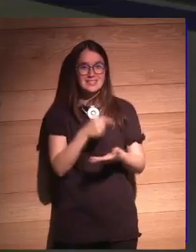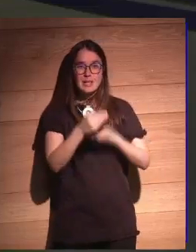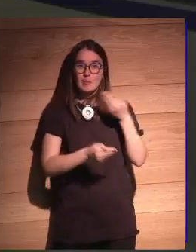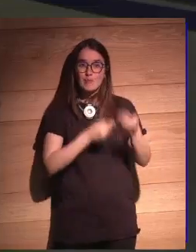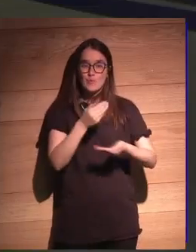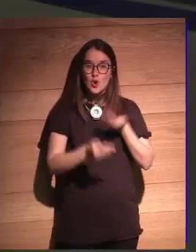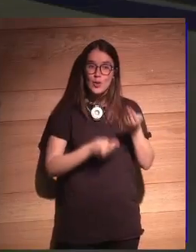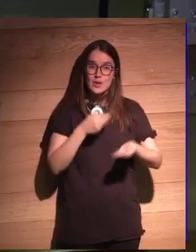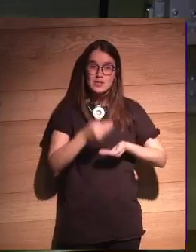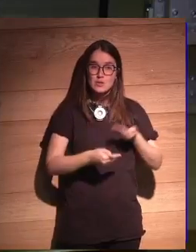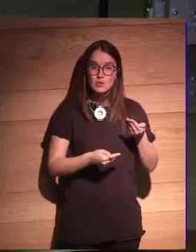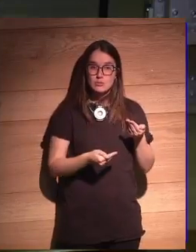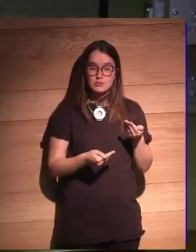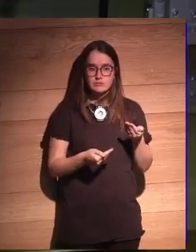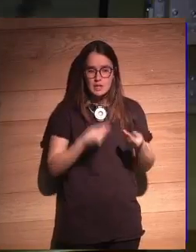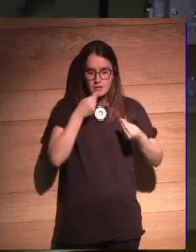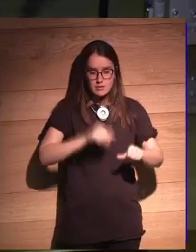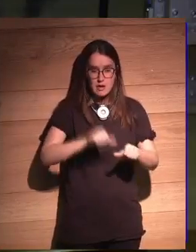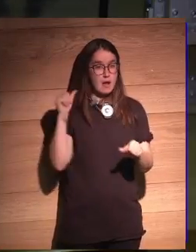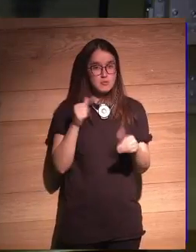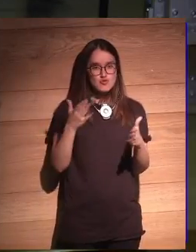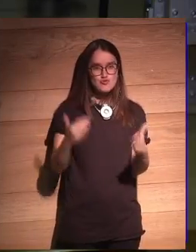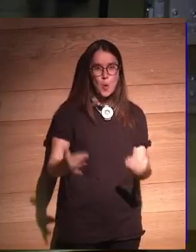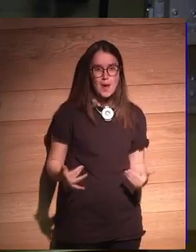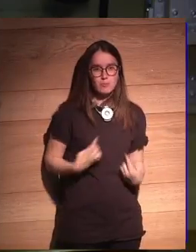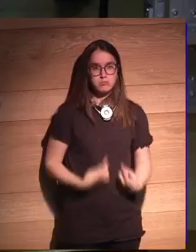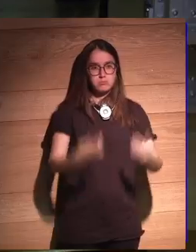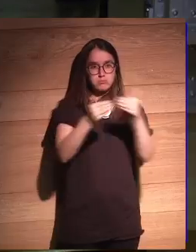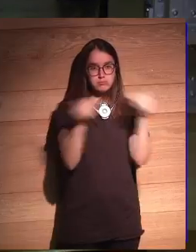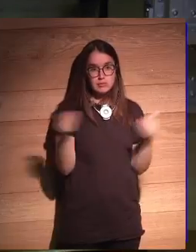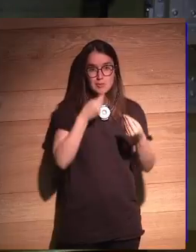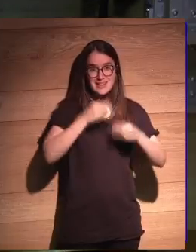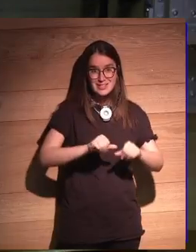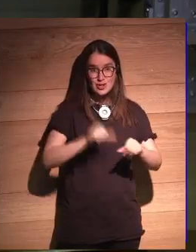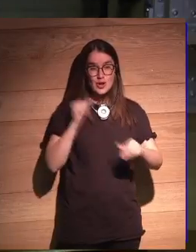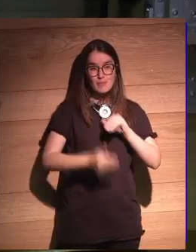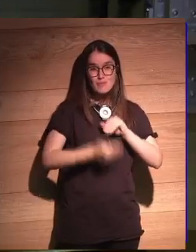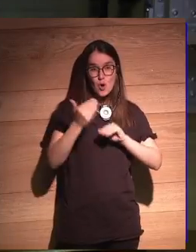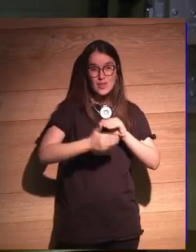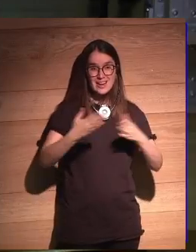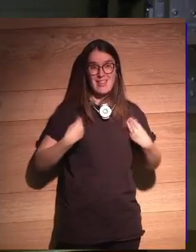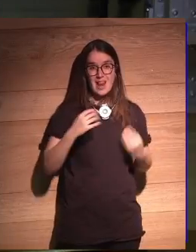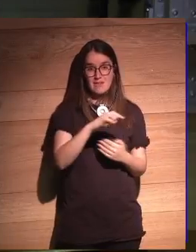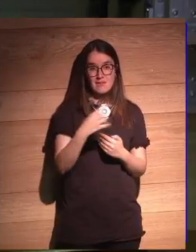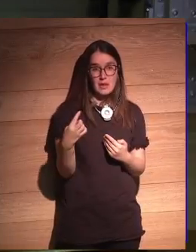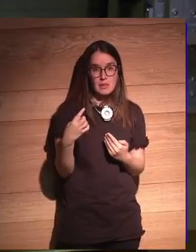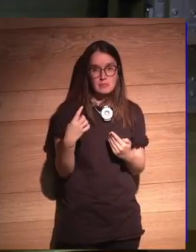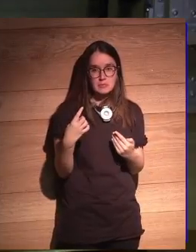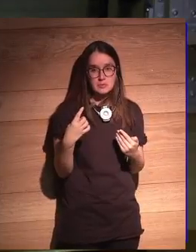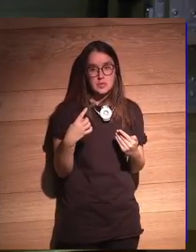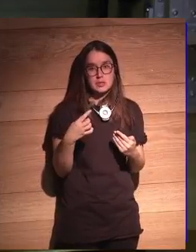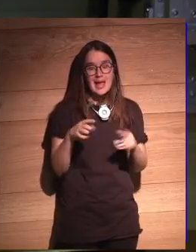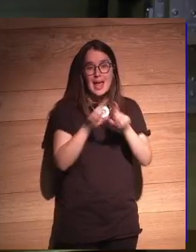historically unprecedented. Through most of the modern history of housing, you have not had these types of firms